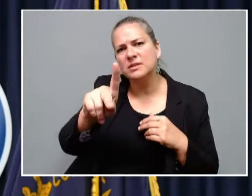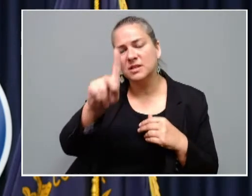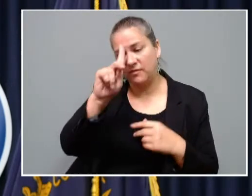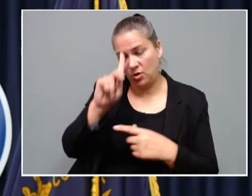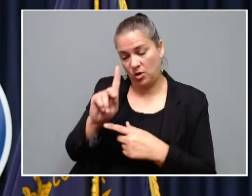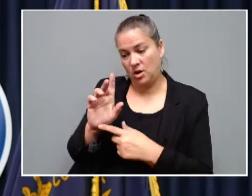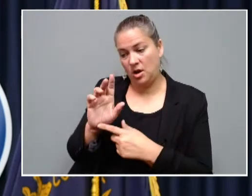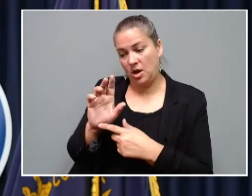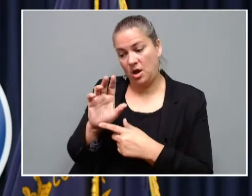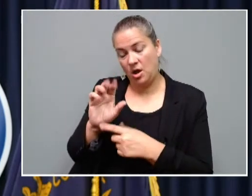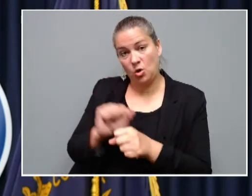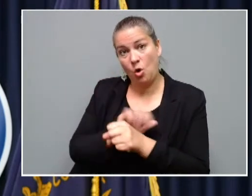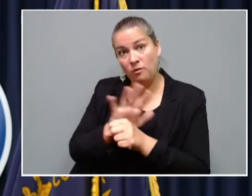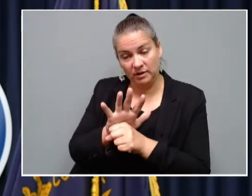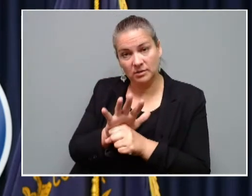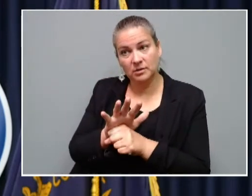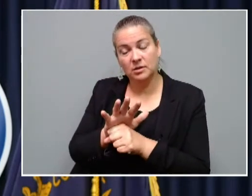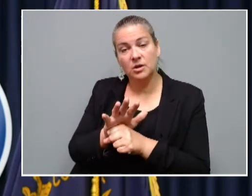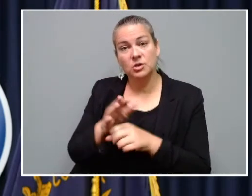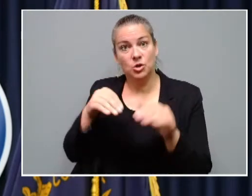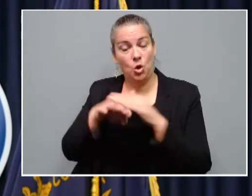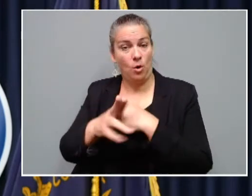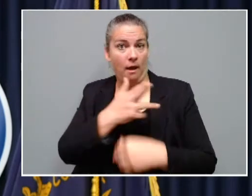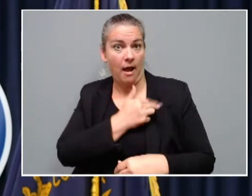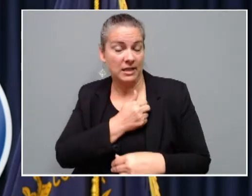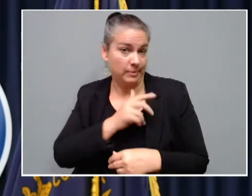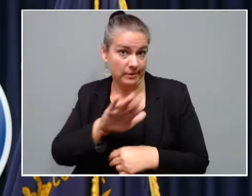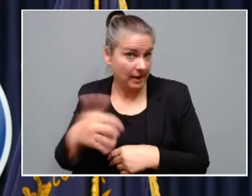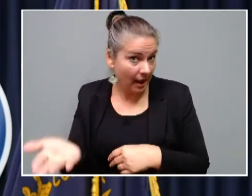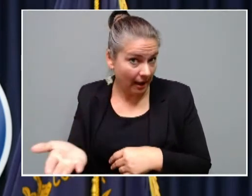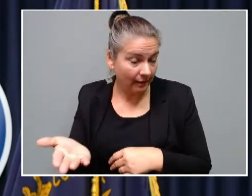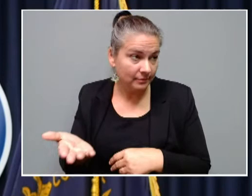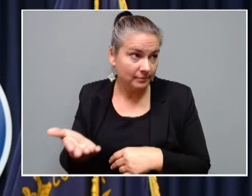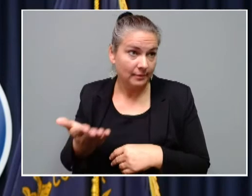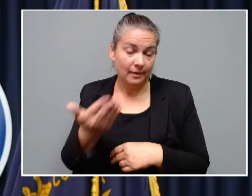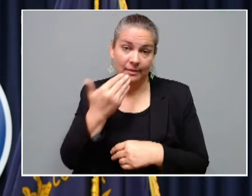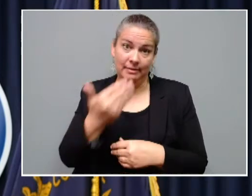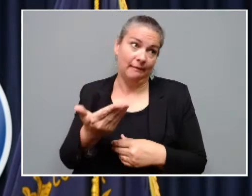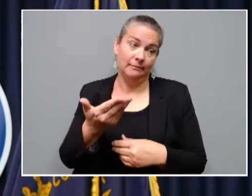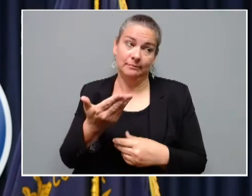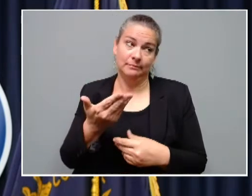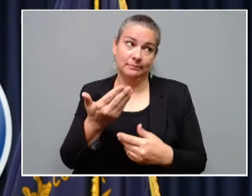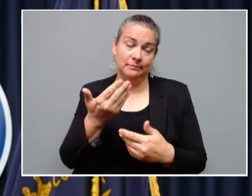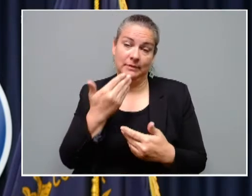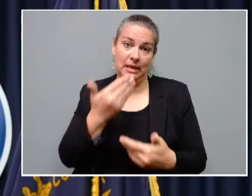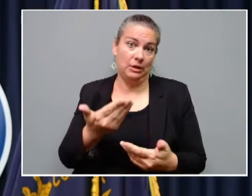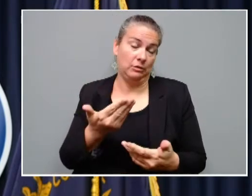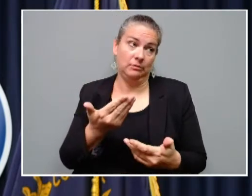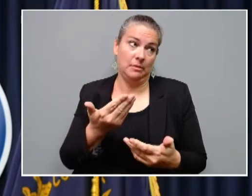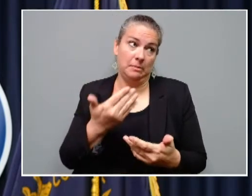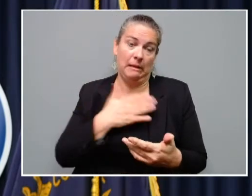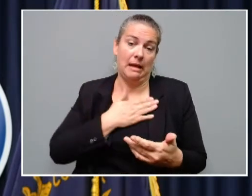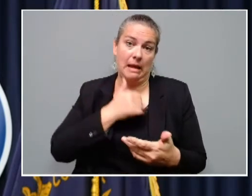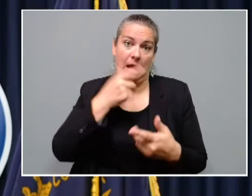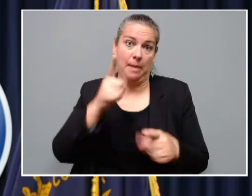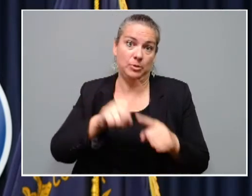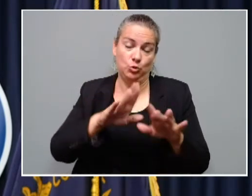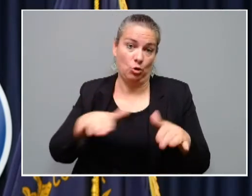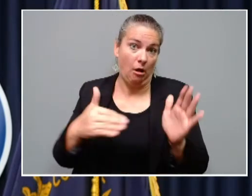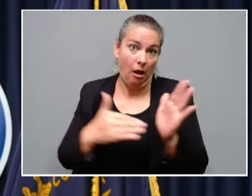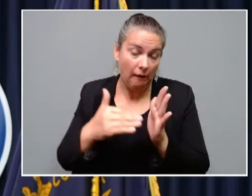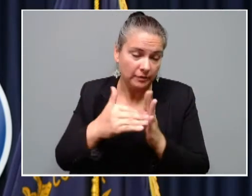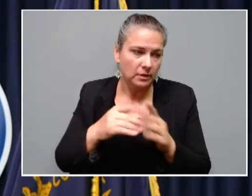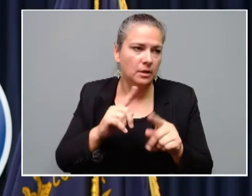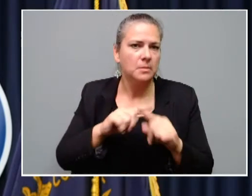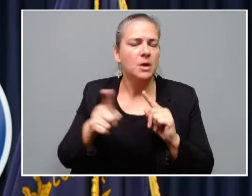hospital and to die, which thank goodness does not happen very often for kids, but things in kids that are unique, like the multi-system